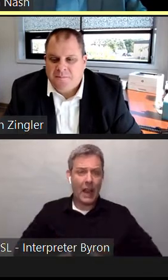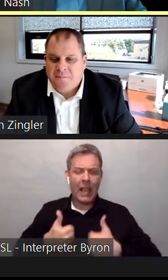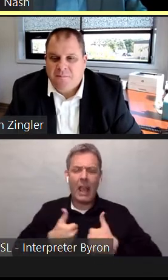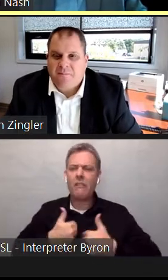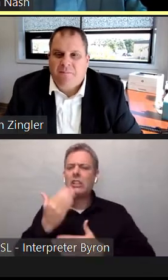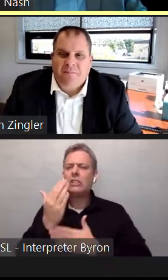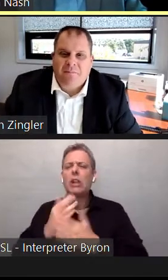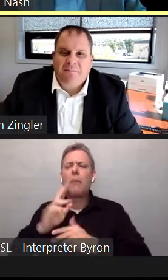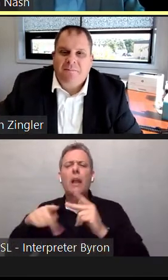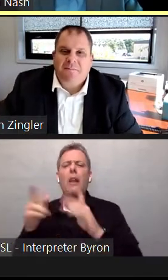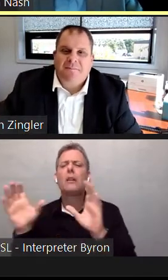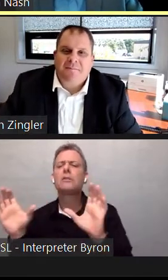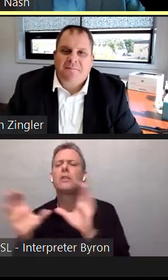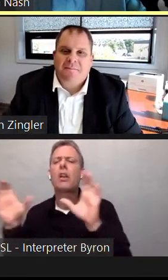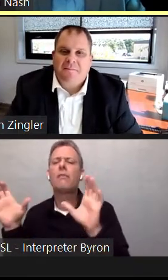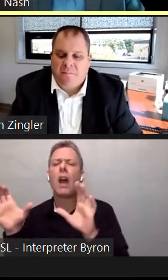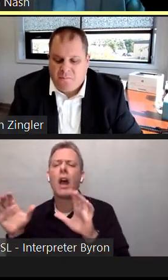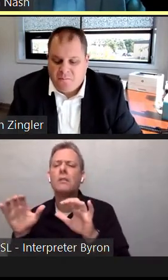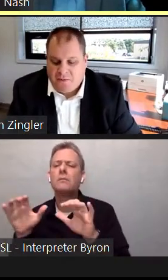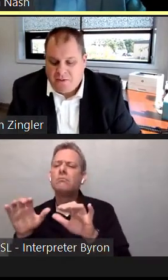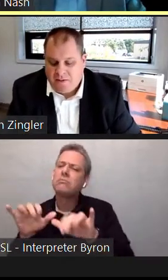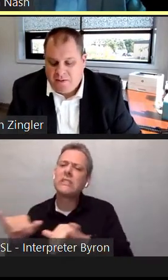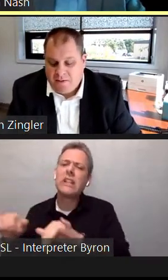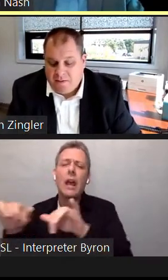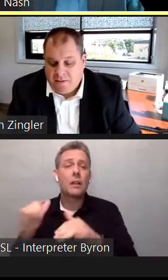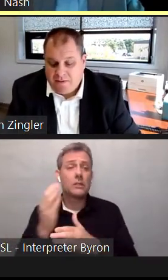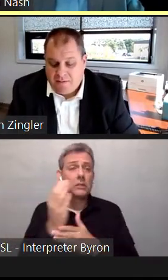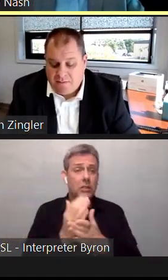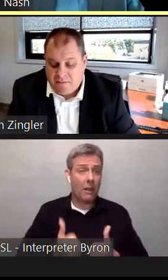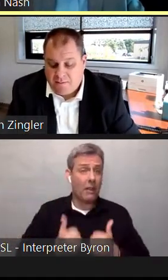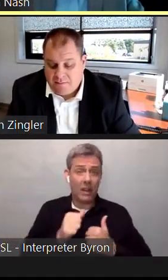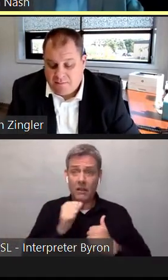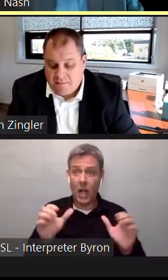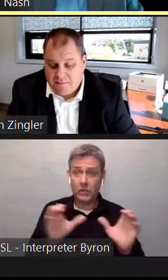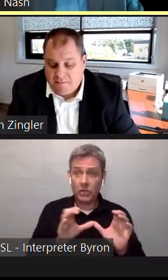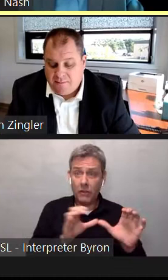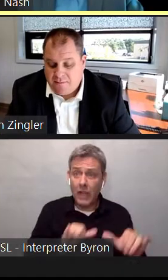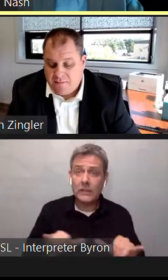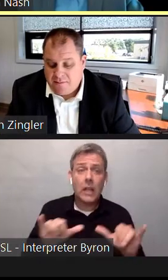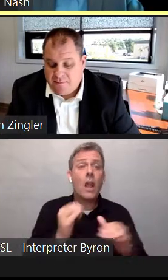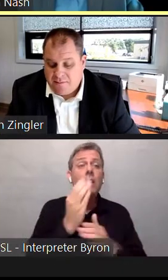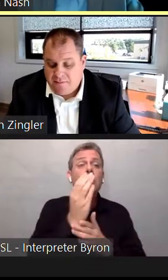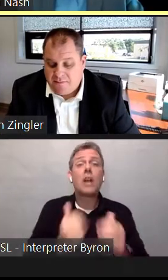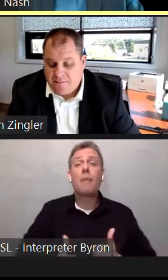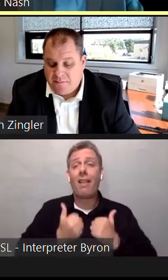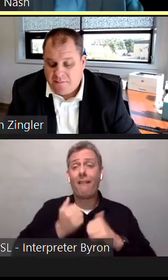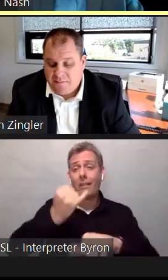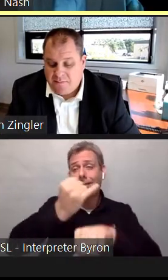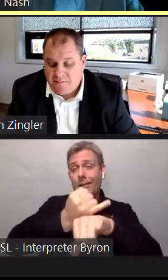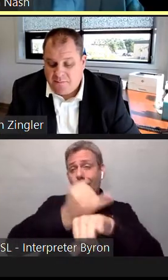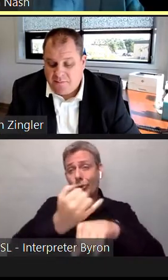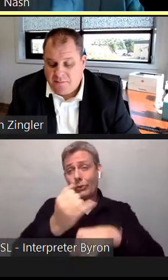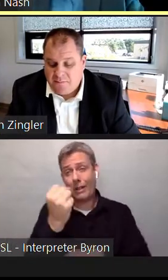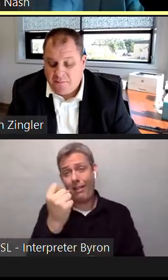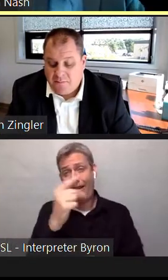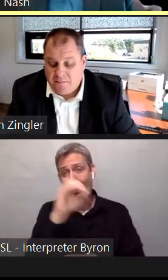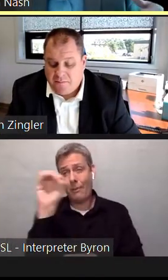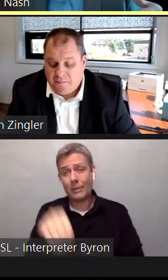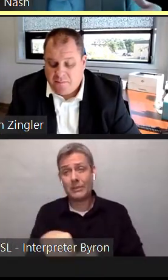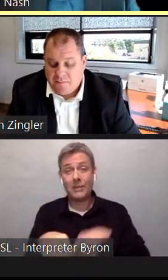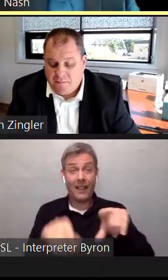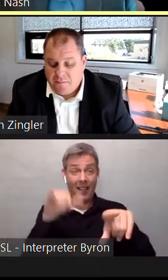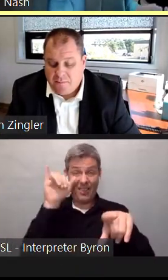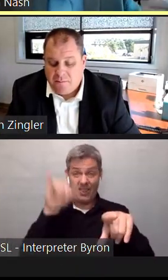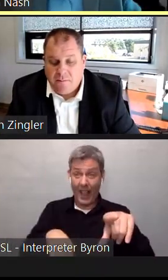setting. 42 live in a non-certified setting, and 11% live in an institution. Again, this is the population that